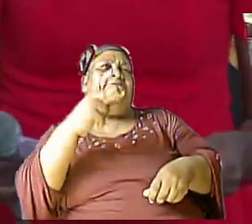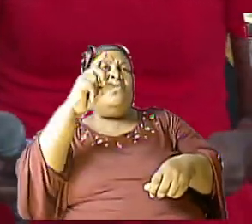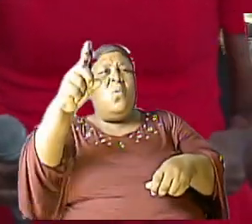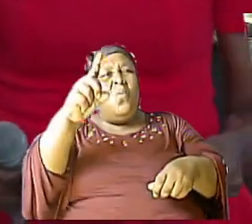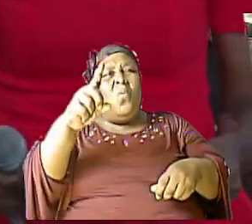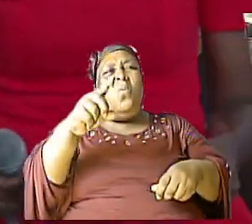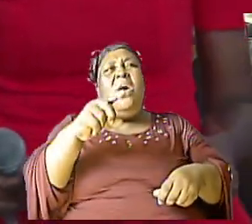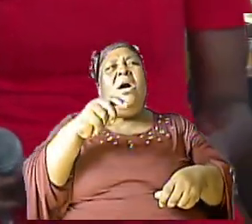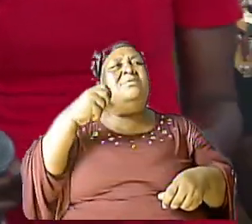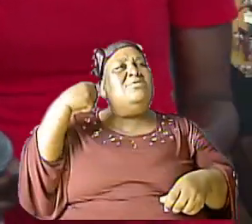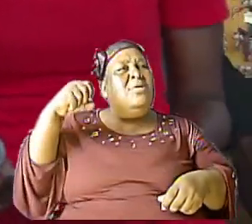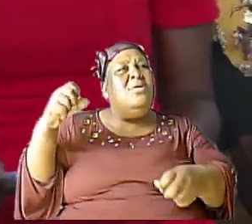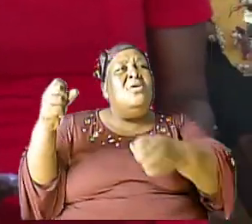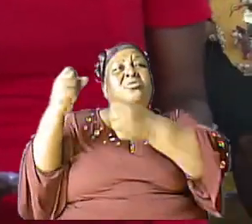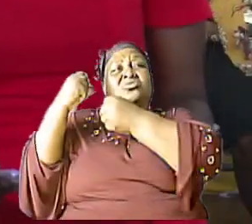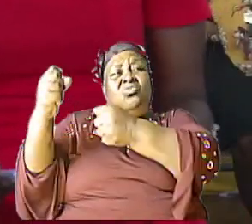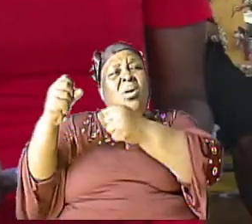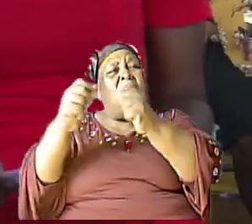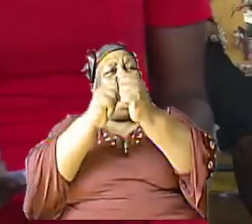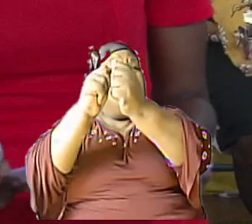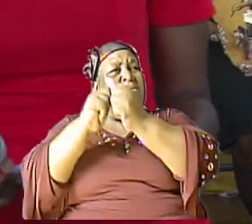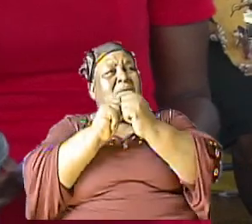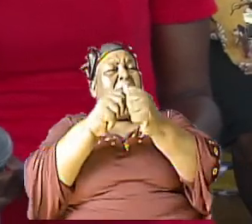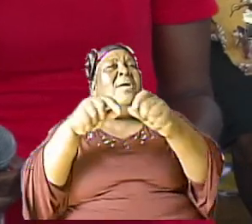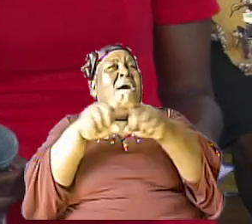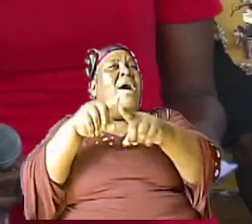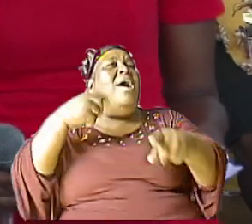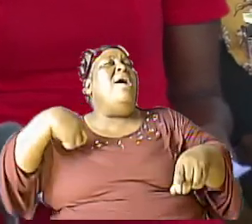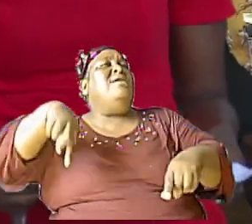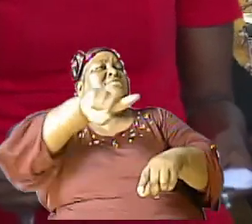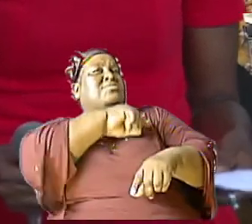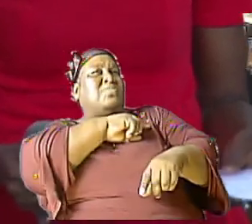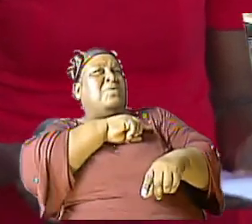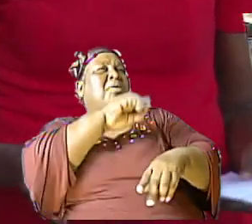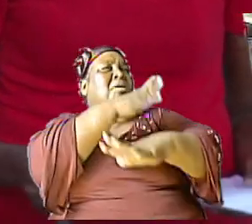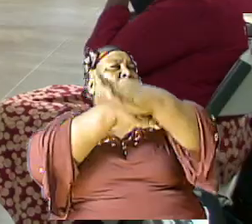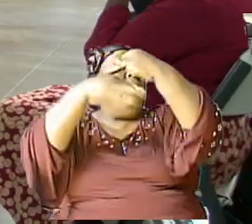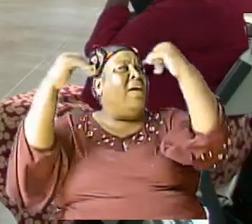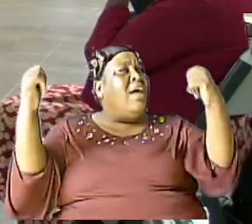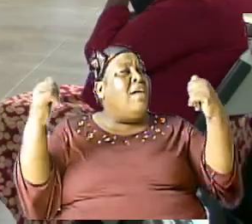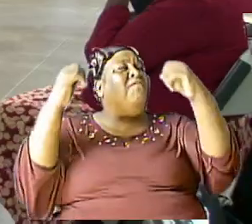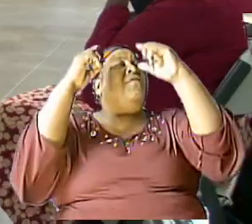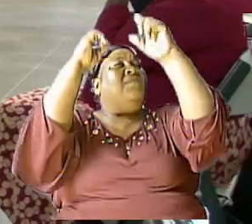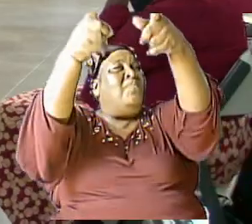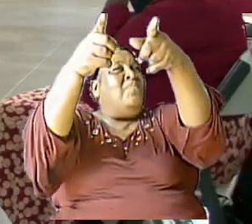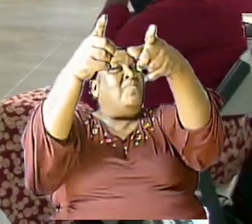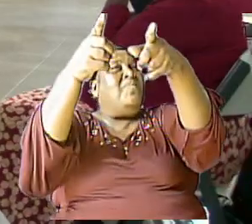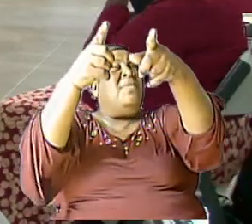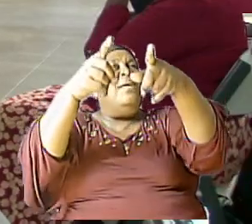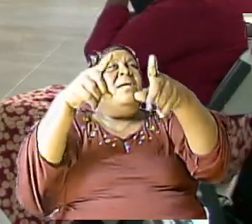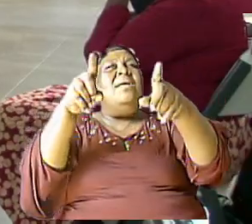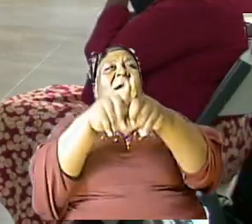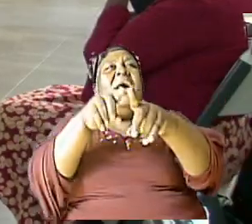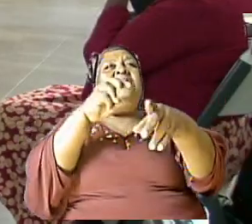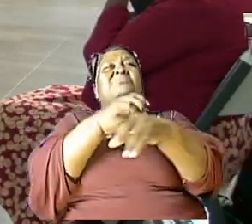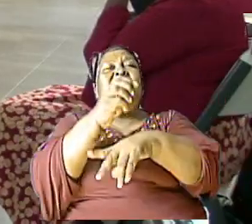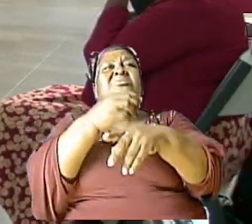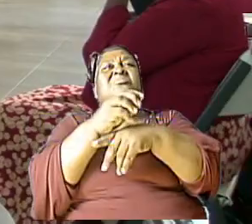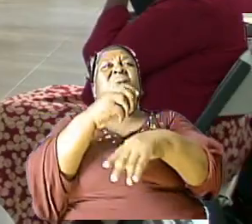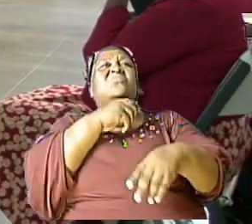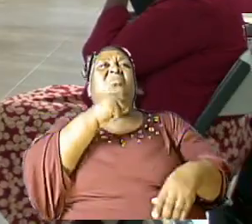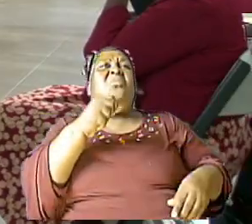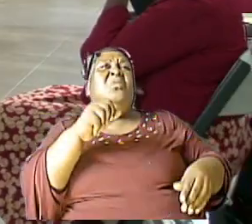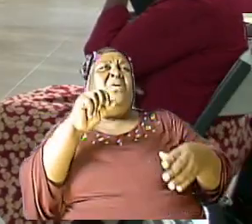sound. Stronger together as we are heaven bound. As we minister to the whole